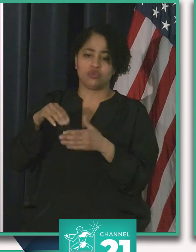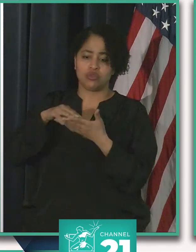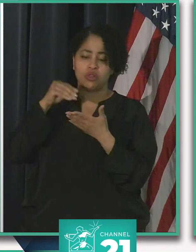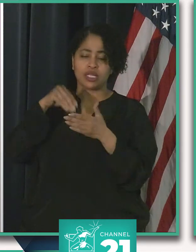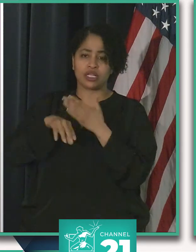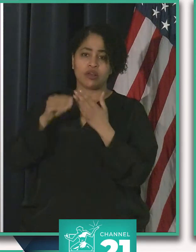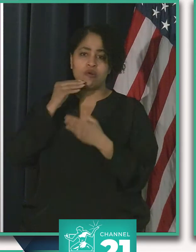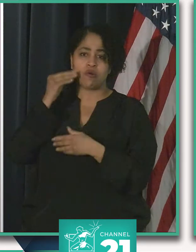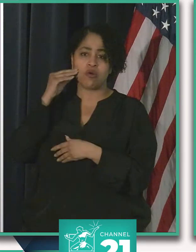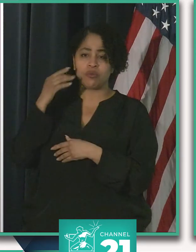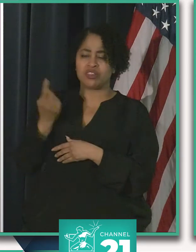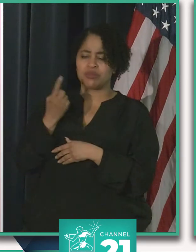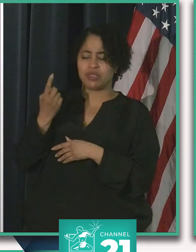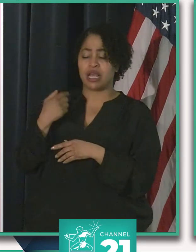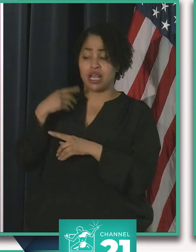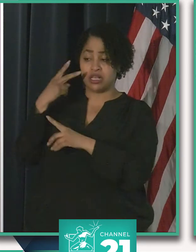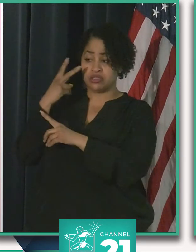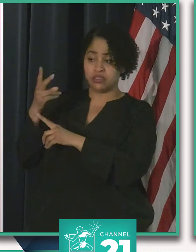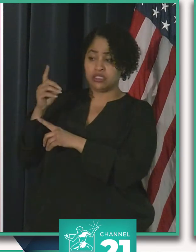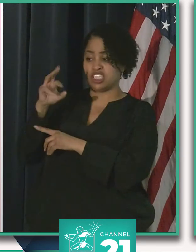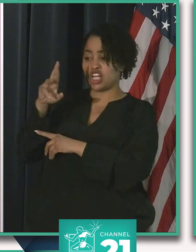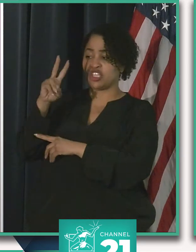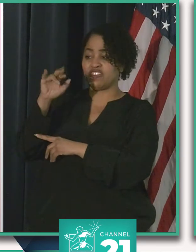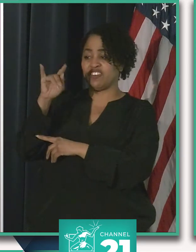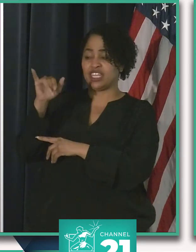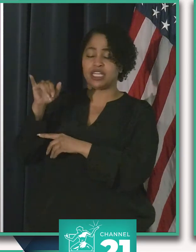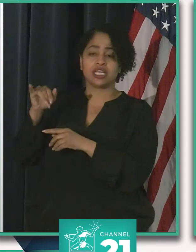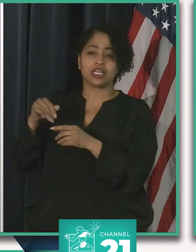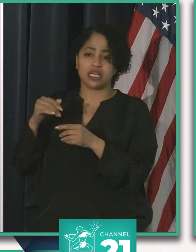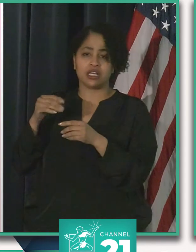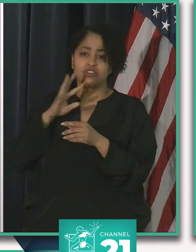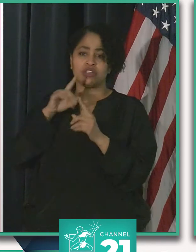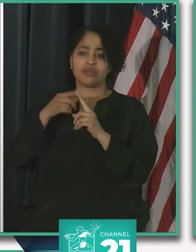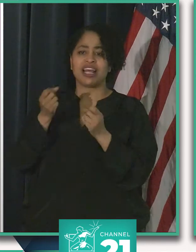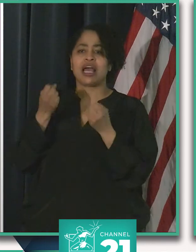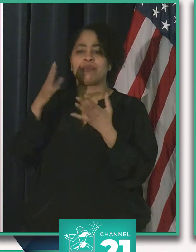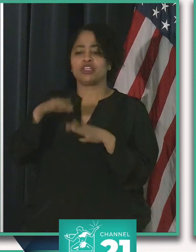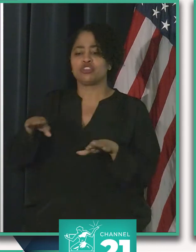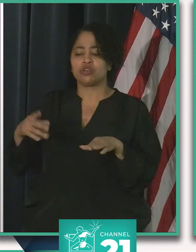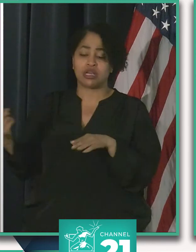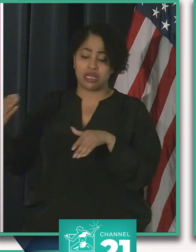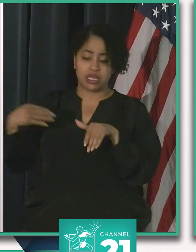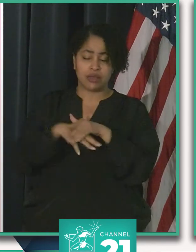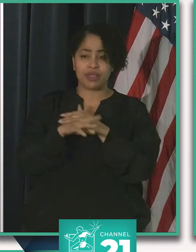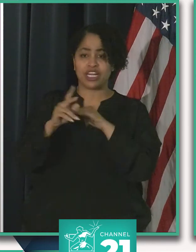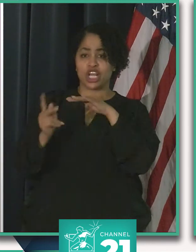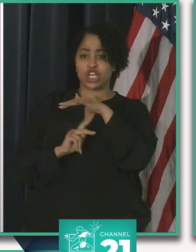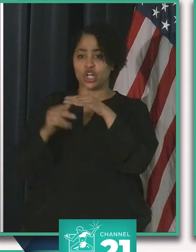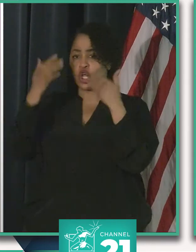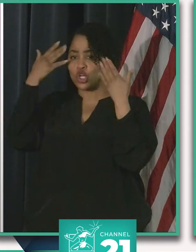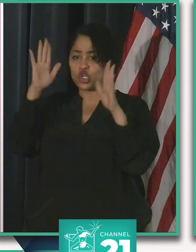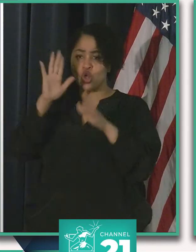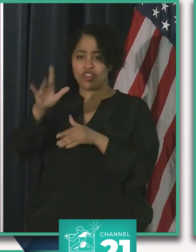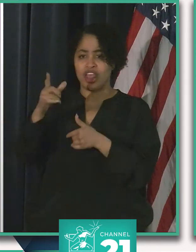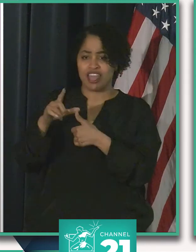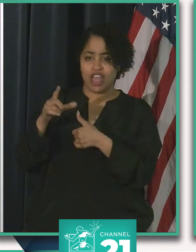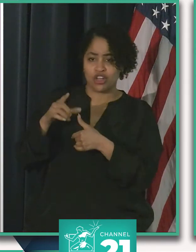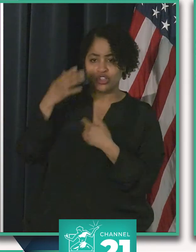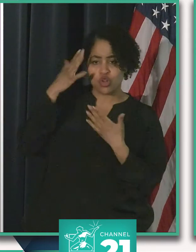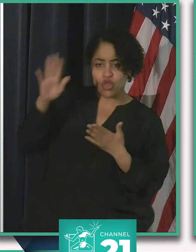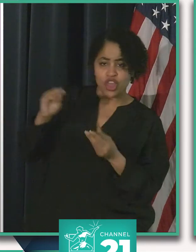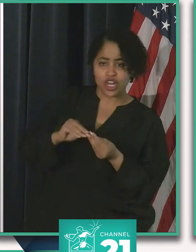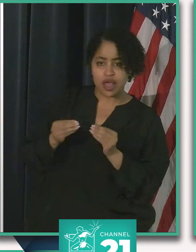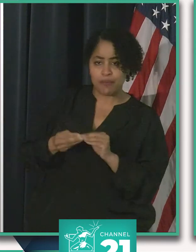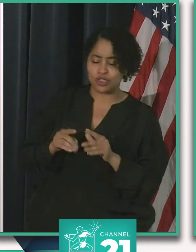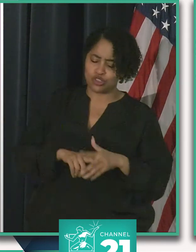this is something Dr. Vitti has talked about, is the number of children who come to kindergarten who don't know their letters and numbers. They